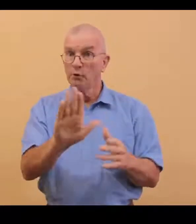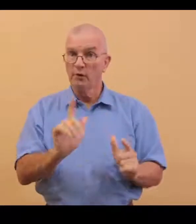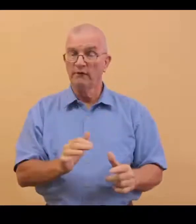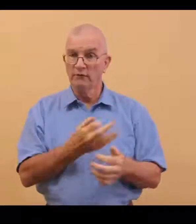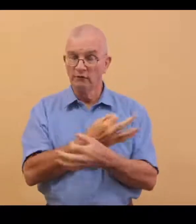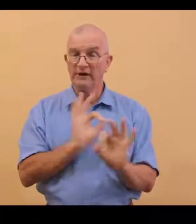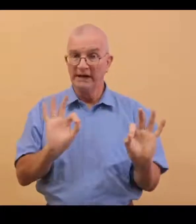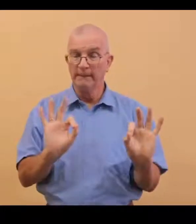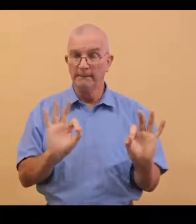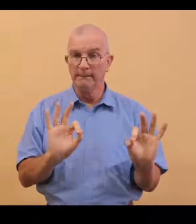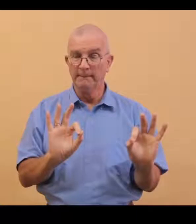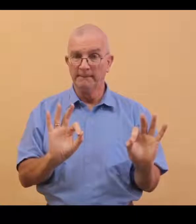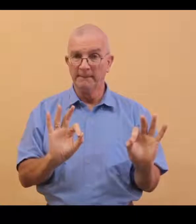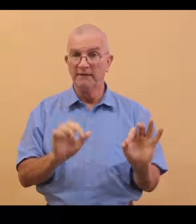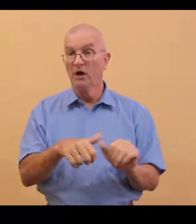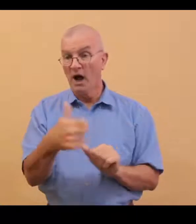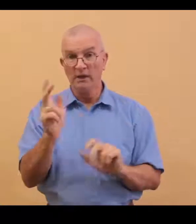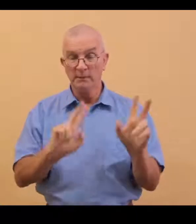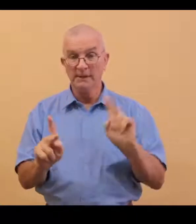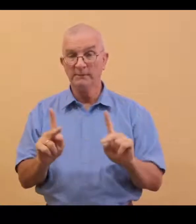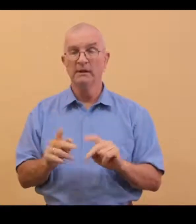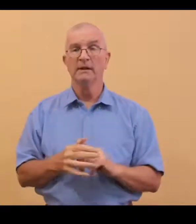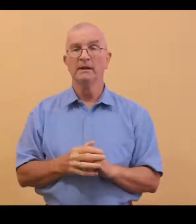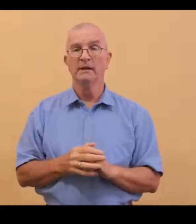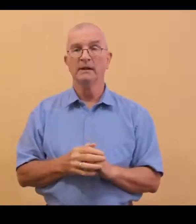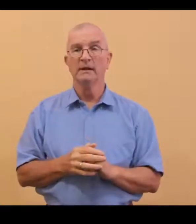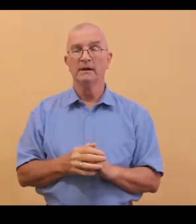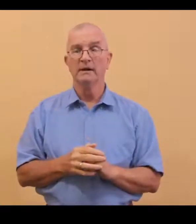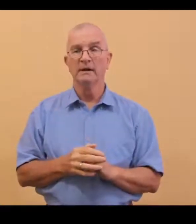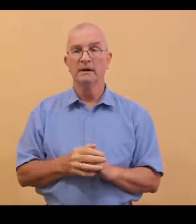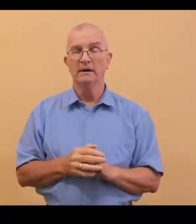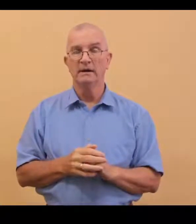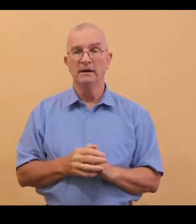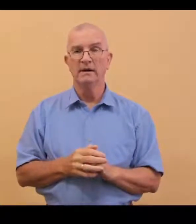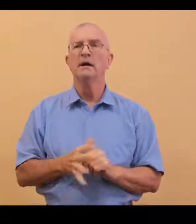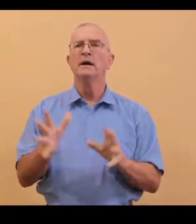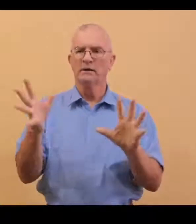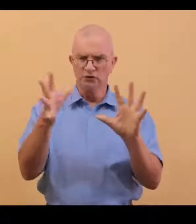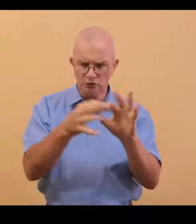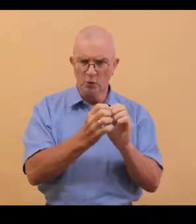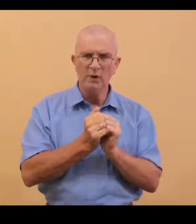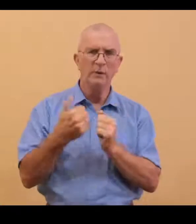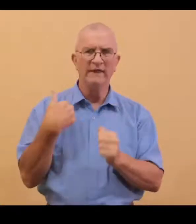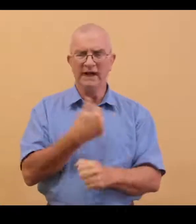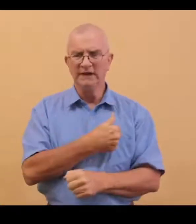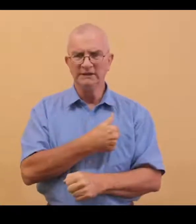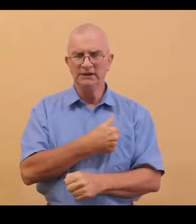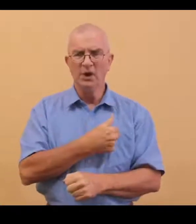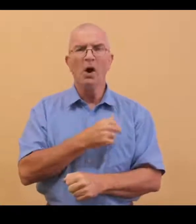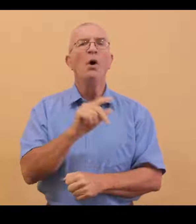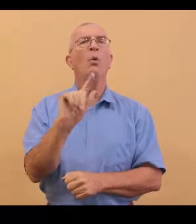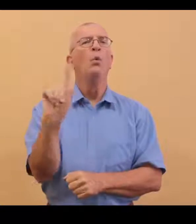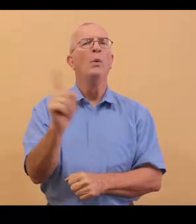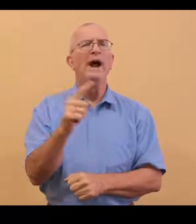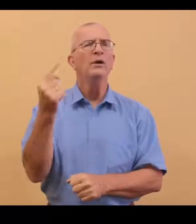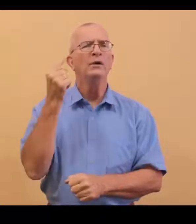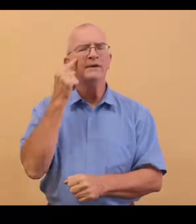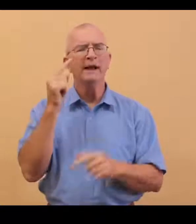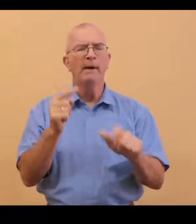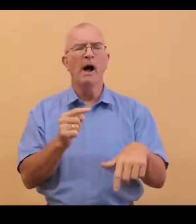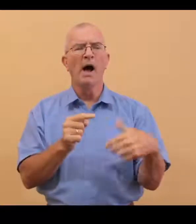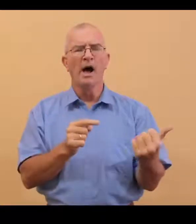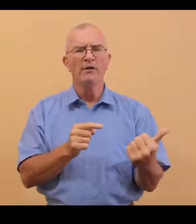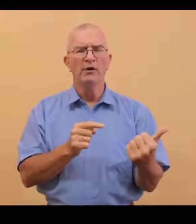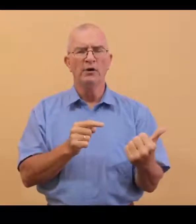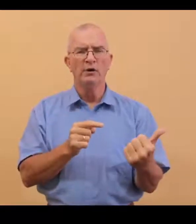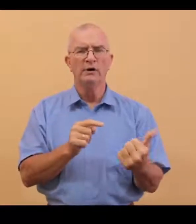ourselves and fellow man. Guys, get with the program. Where is your regard for the lives of